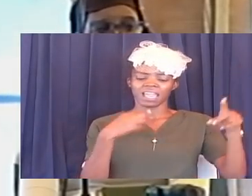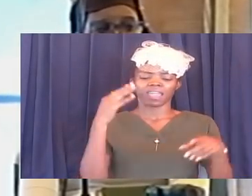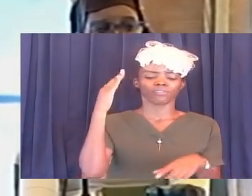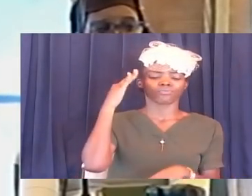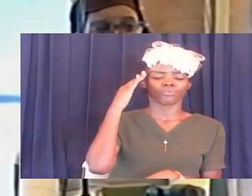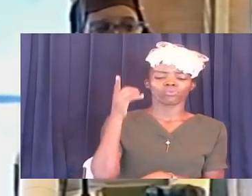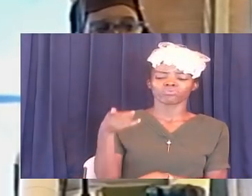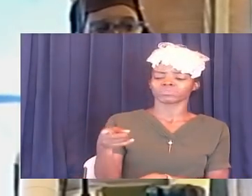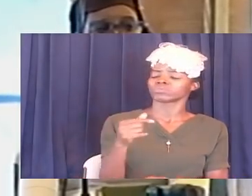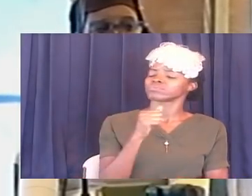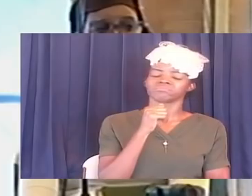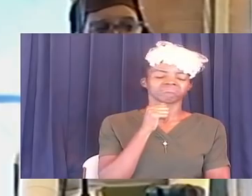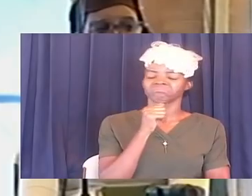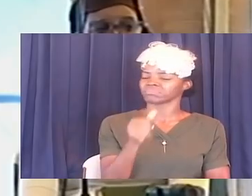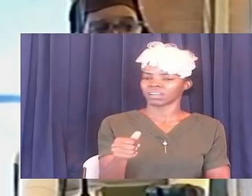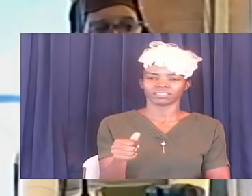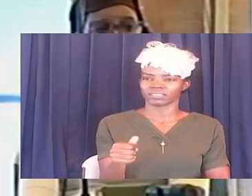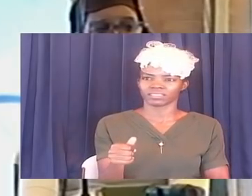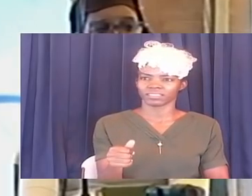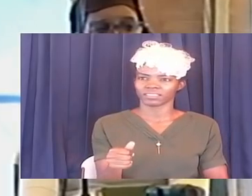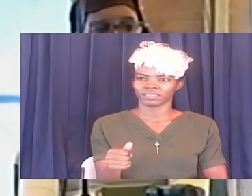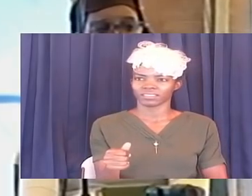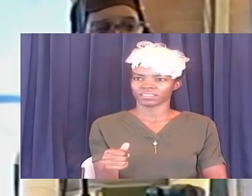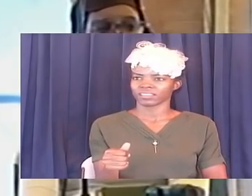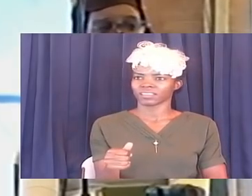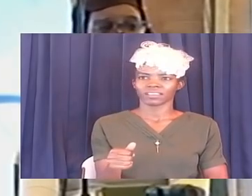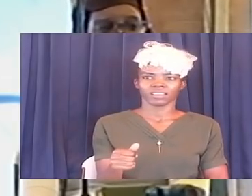I know you not.